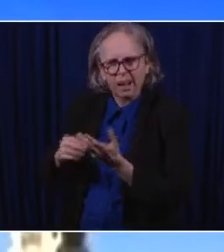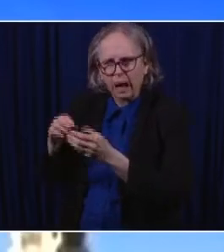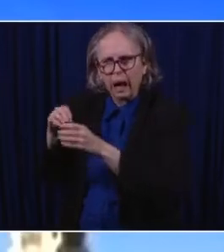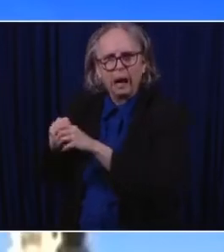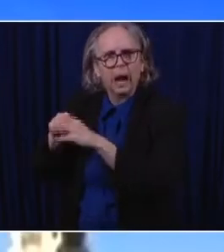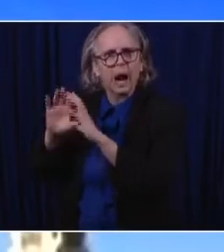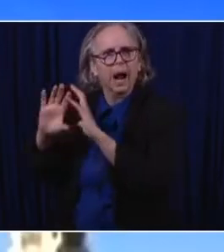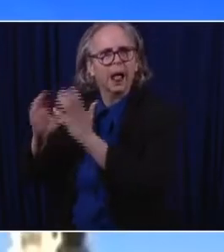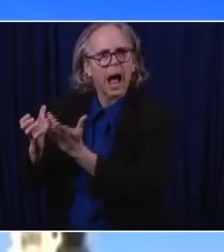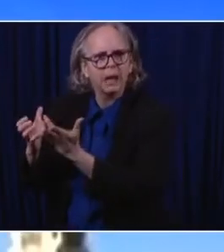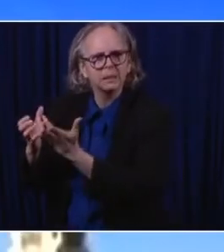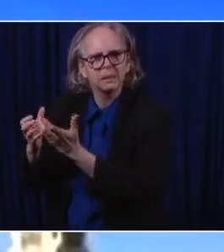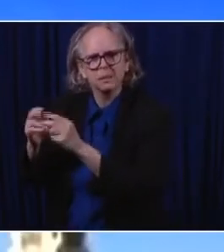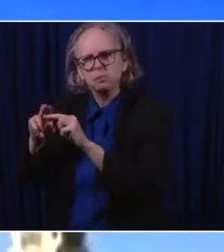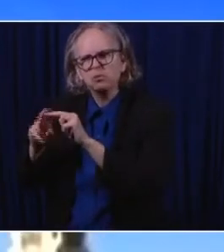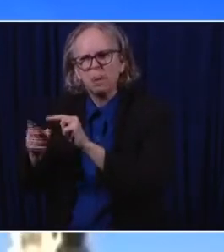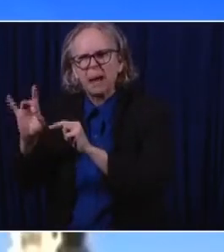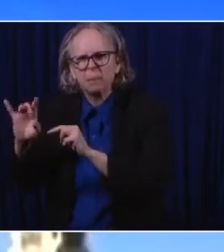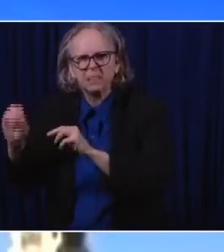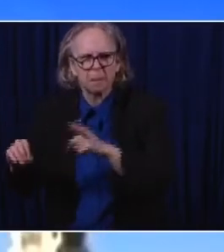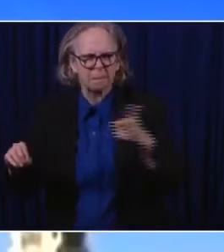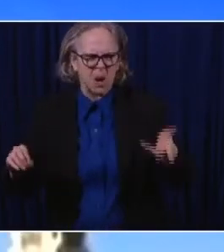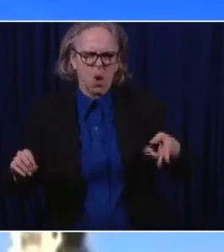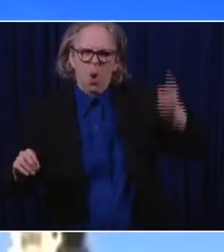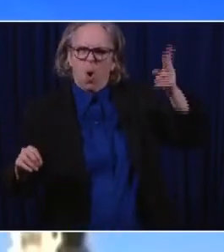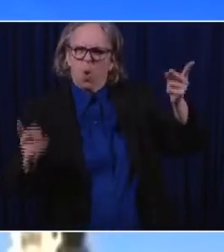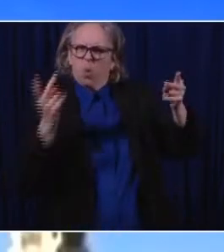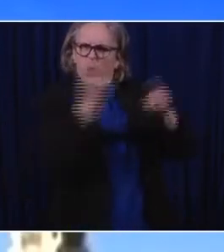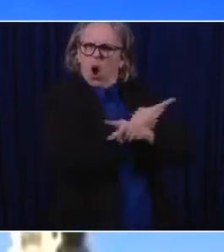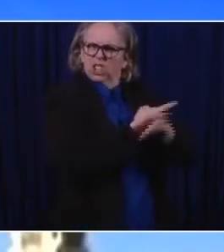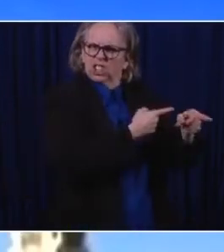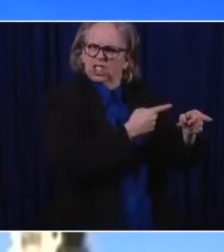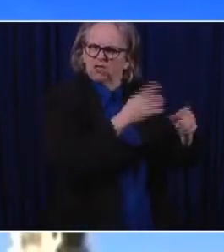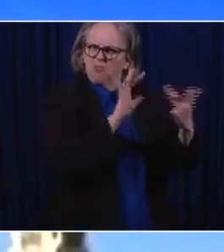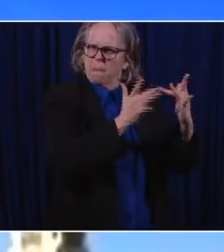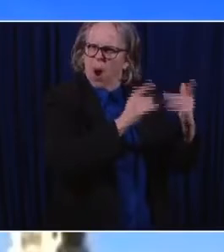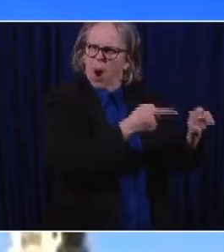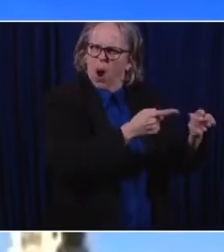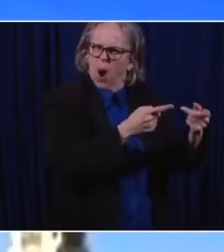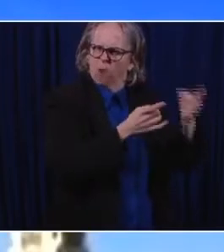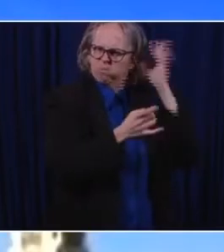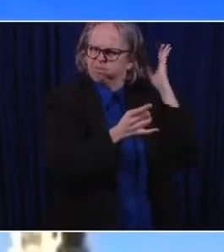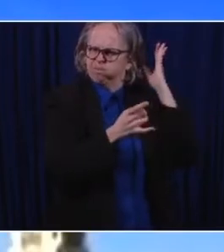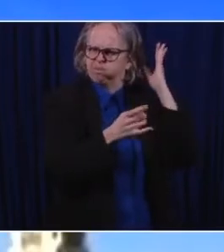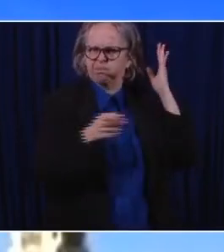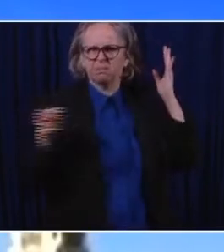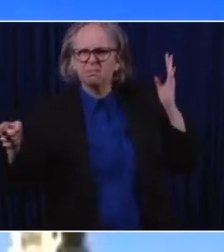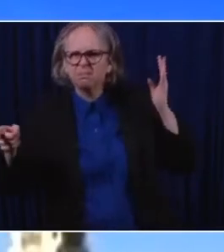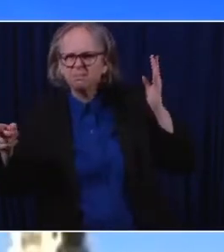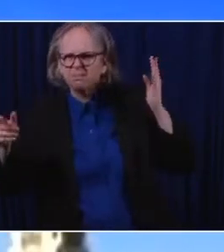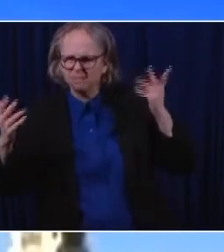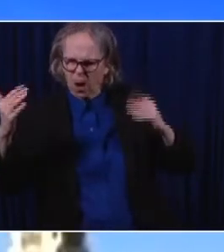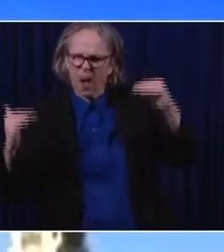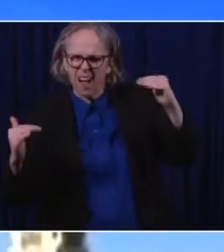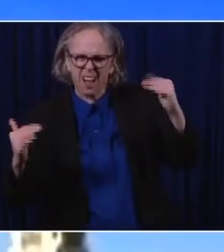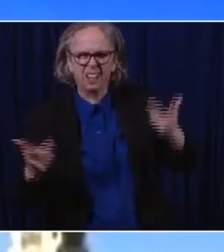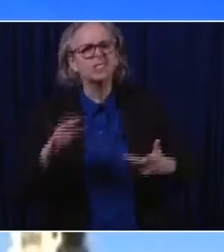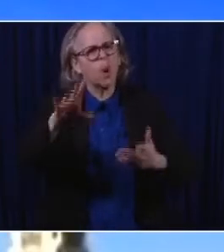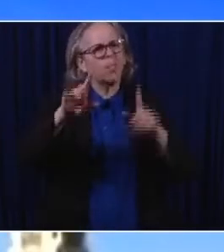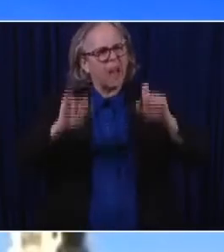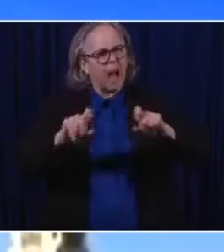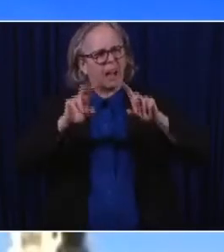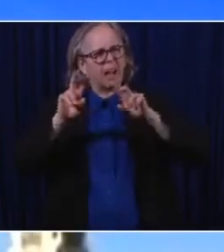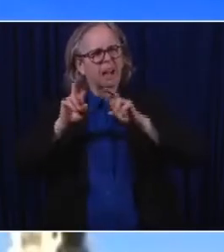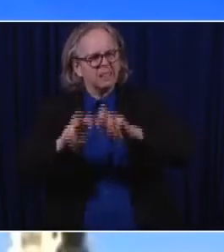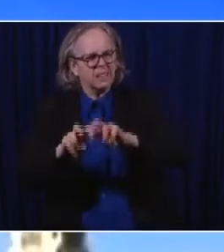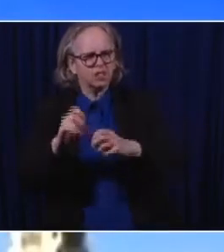5-day in-person model. Of course, these tests really reflect more what happened at the end of last school year rather than what happened this year, but